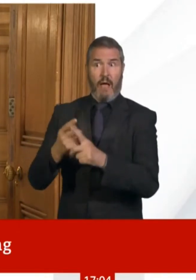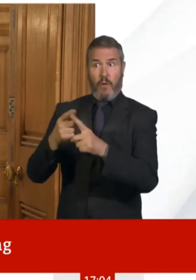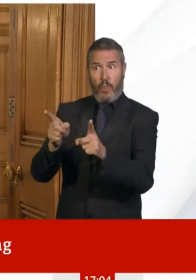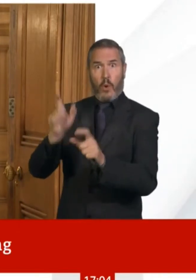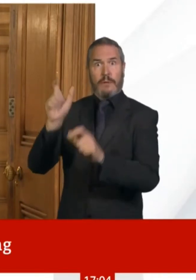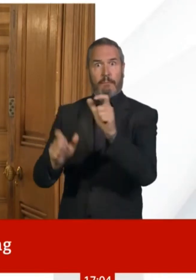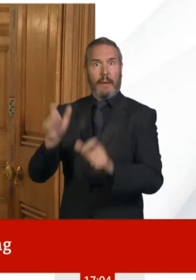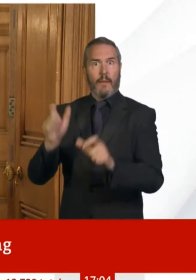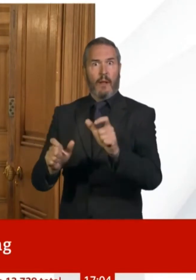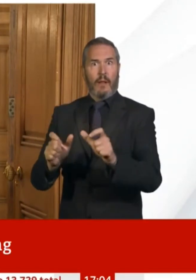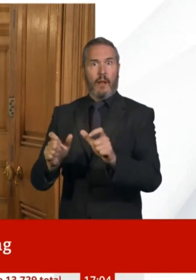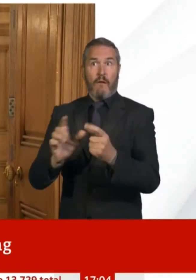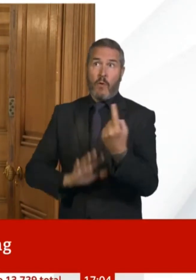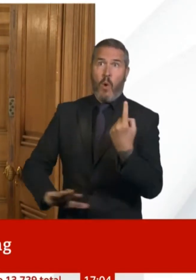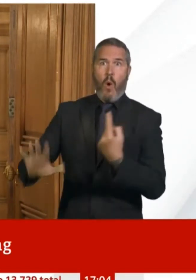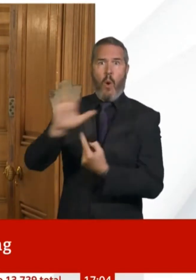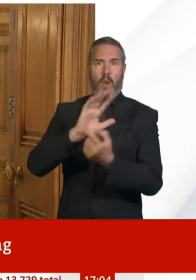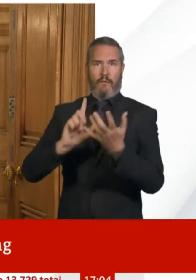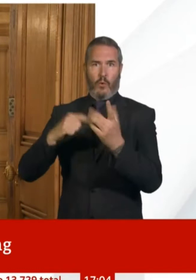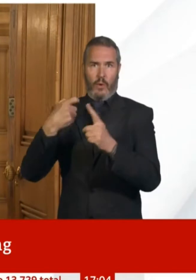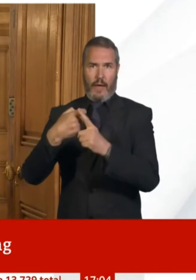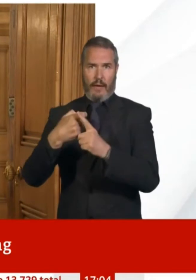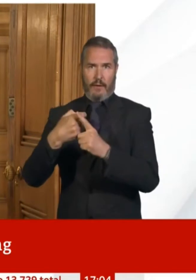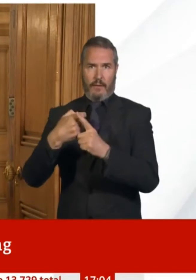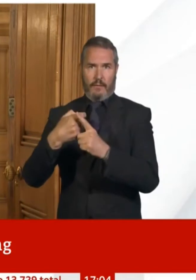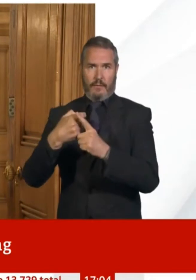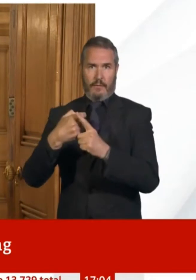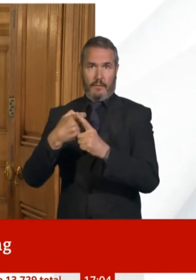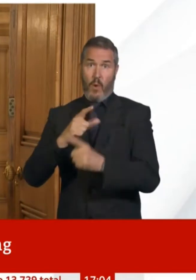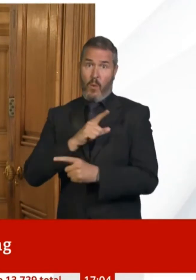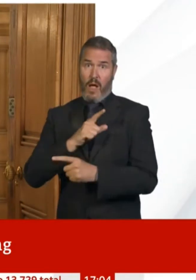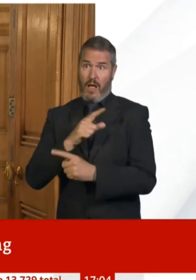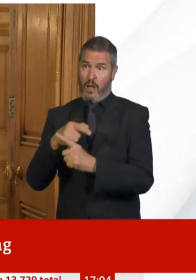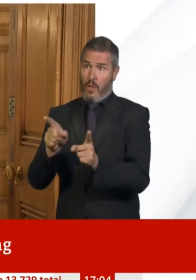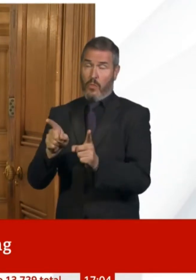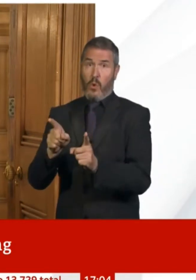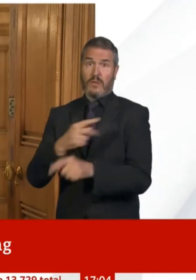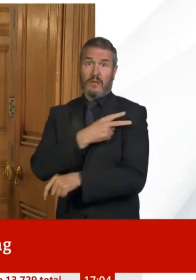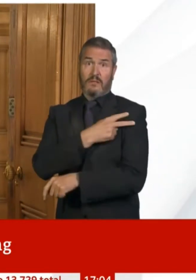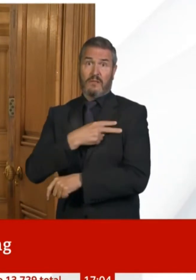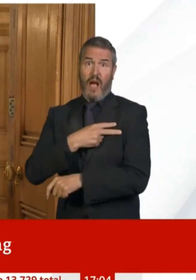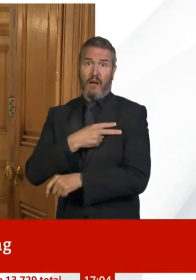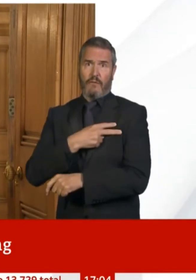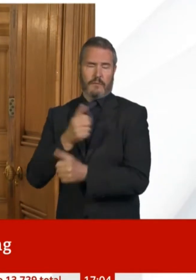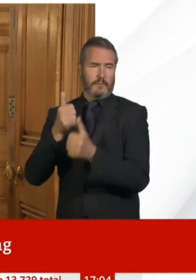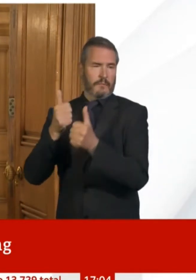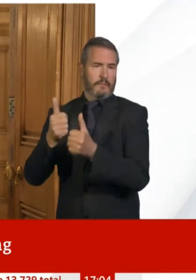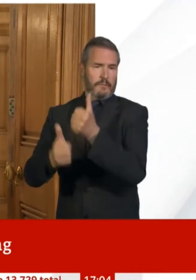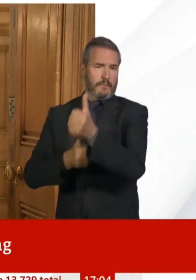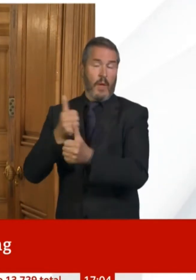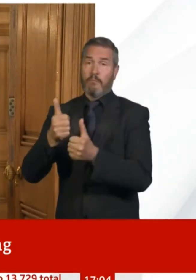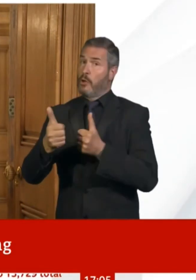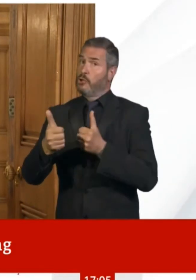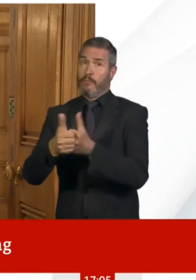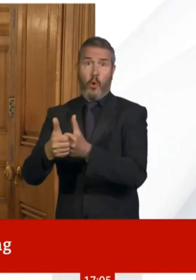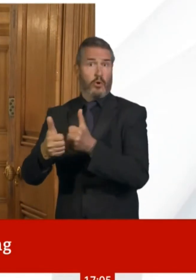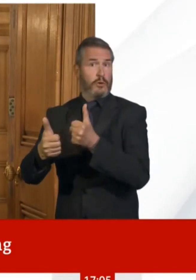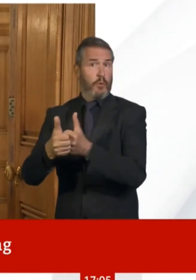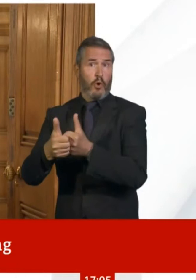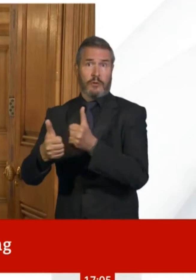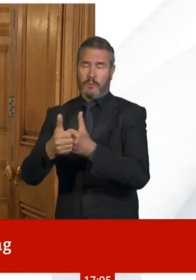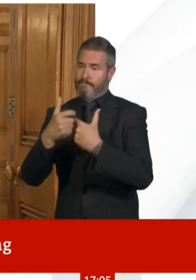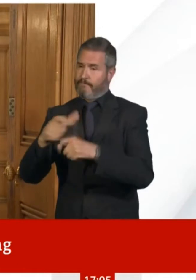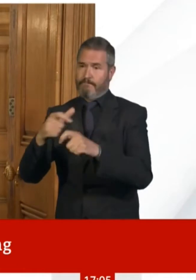treatment right across the UK. The NHS staff have been incredible. We must continue to support them as much as we